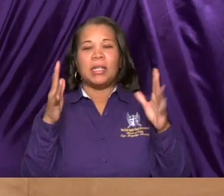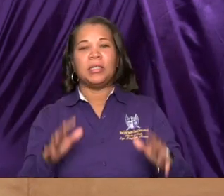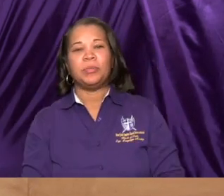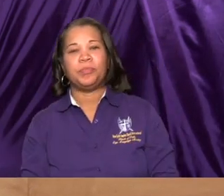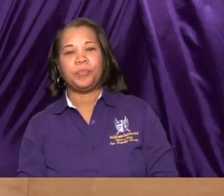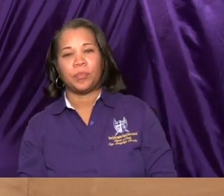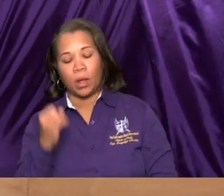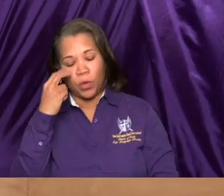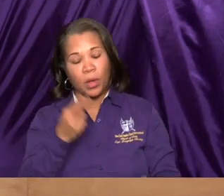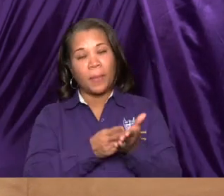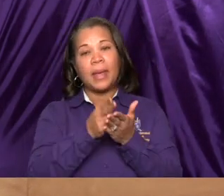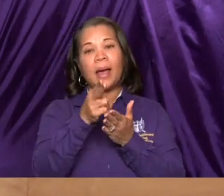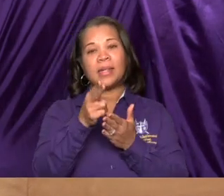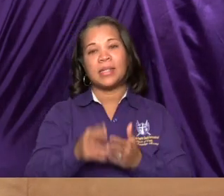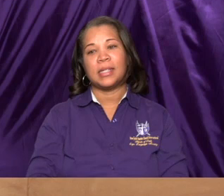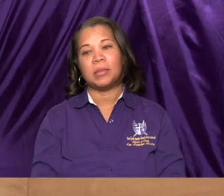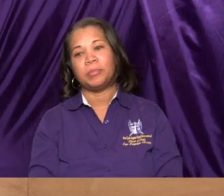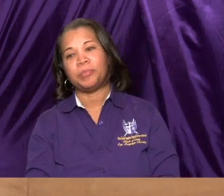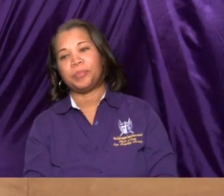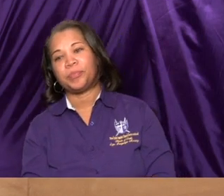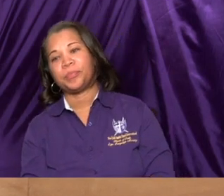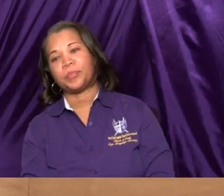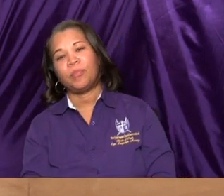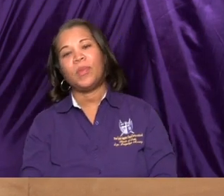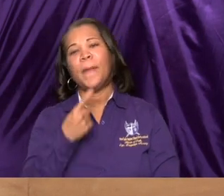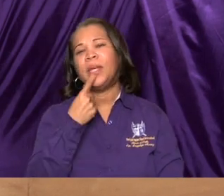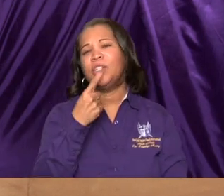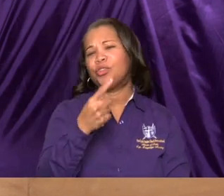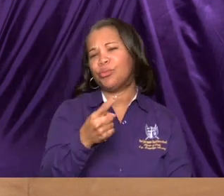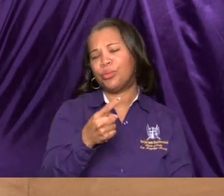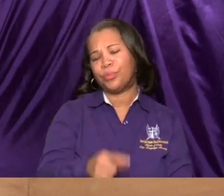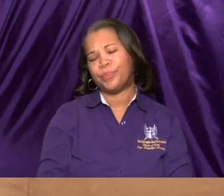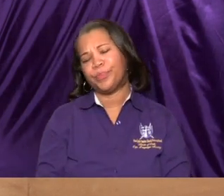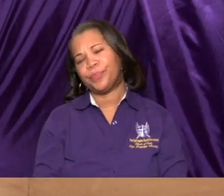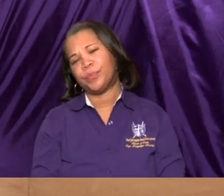And if you could be honest, be true to yourself.